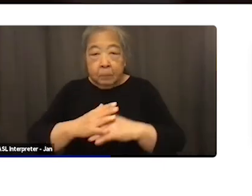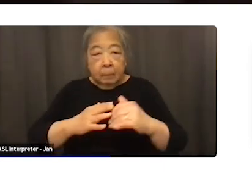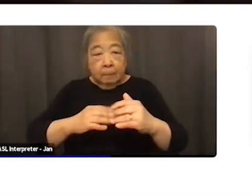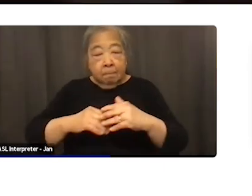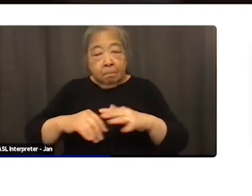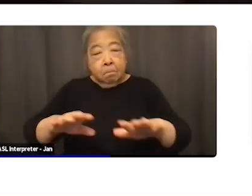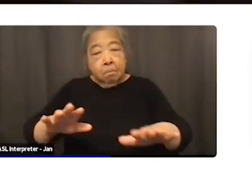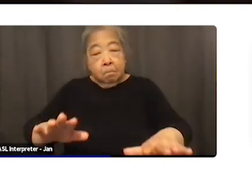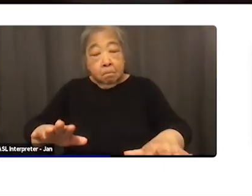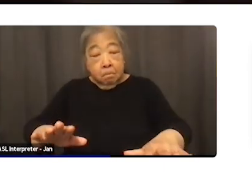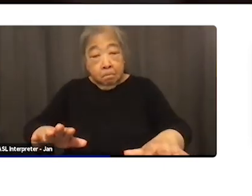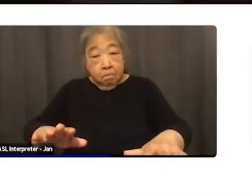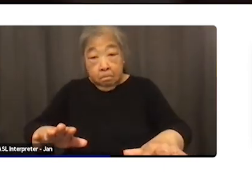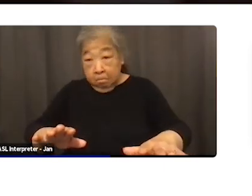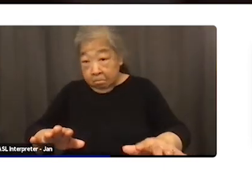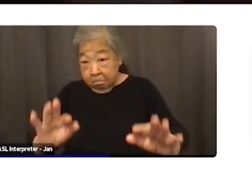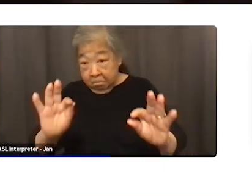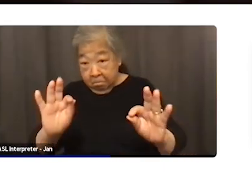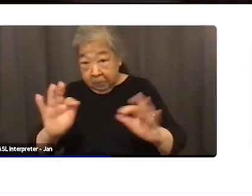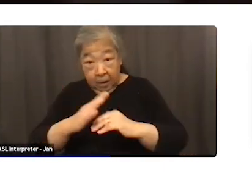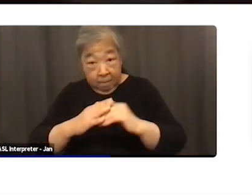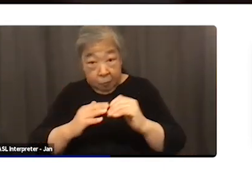and you're comfortable.